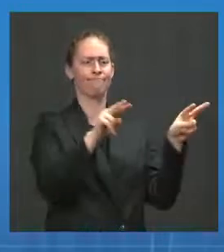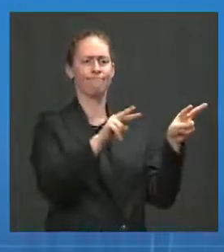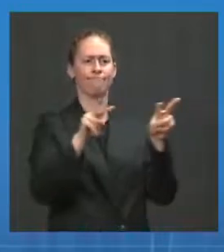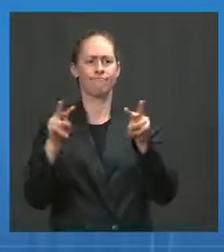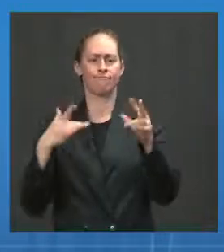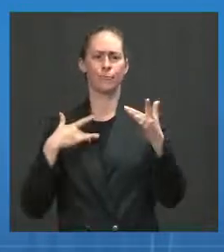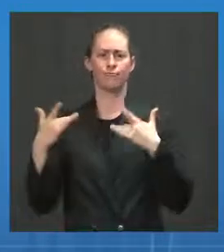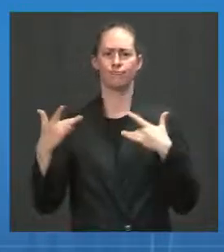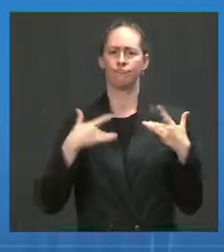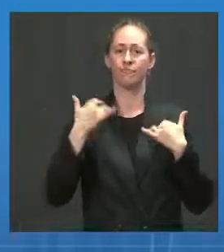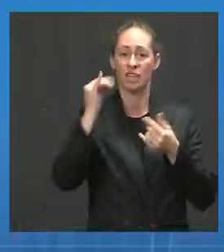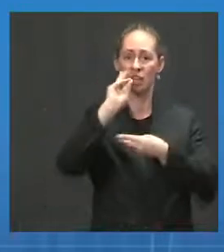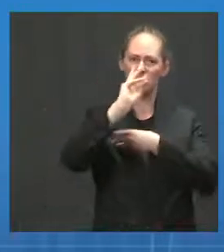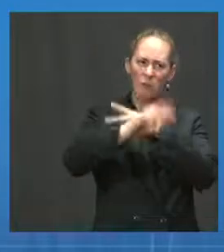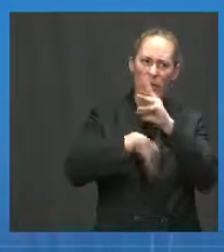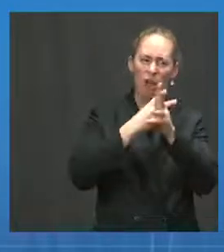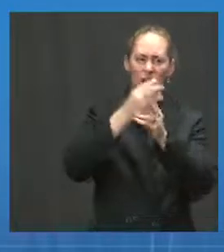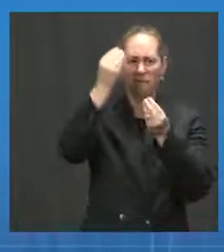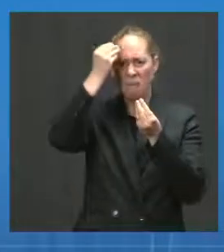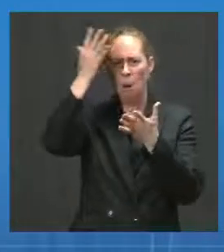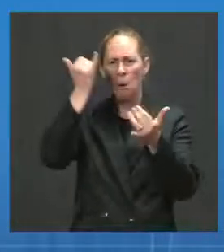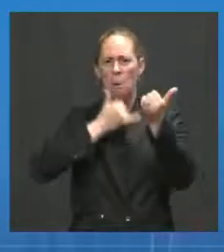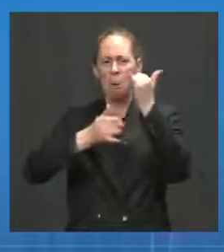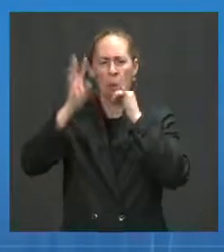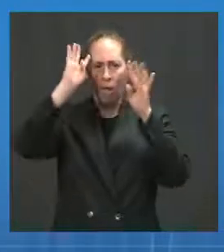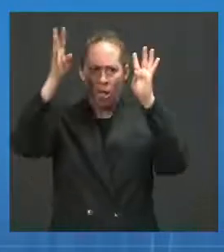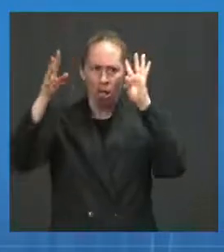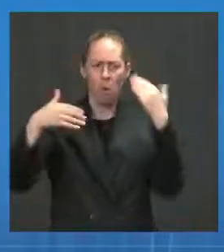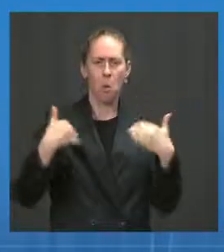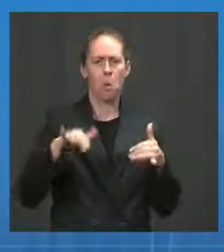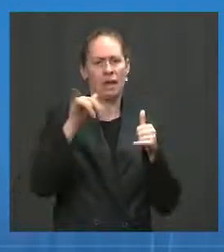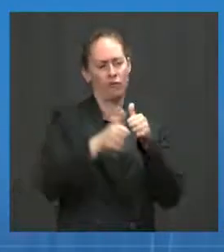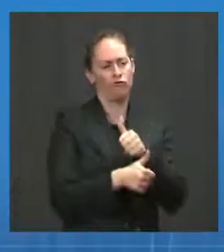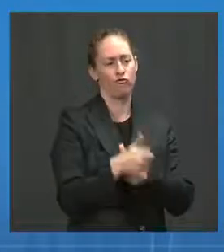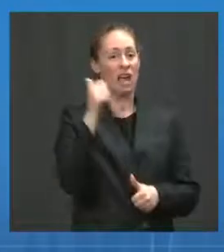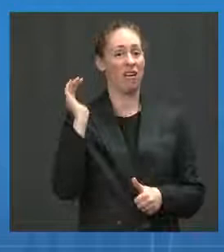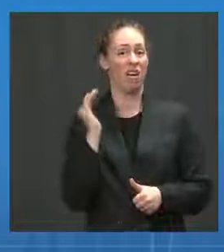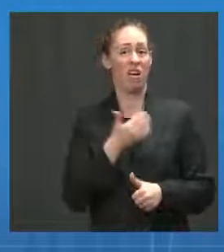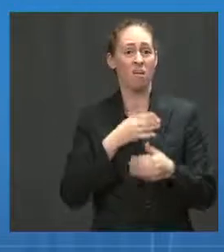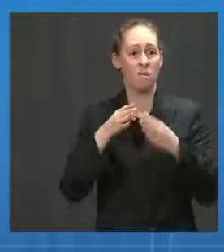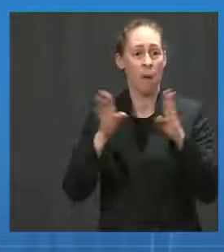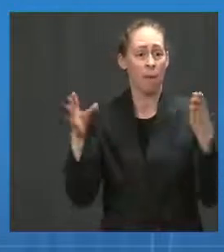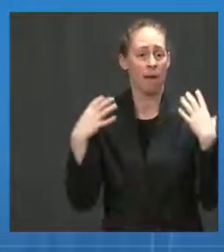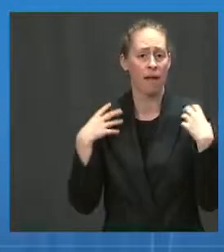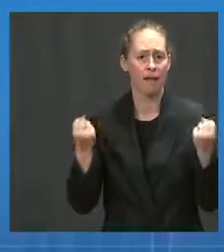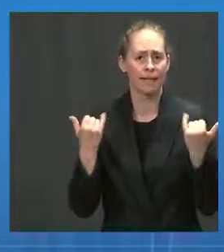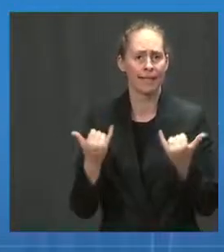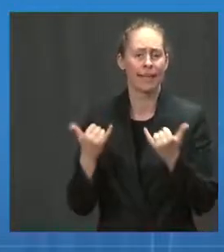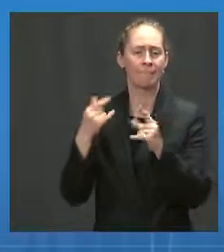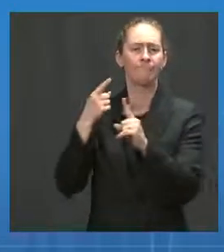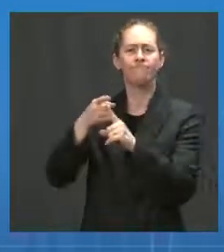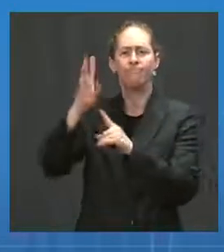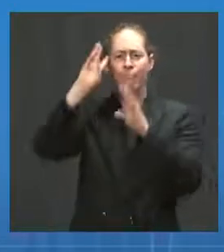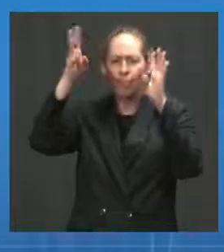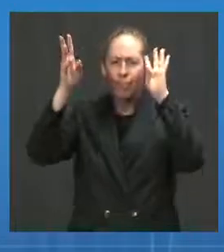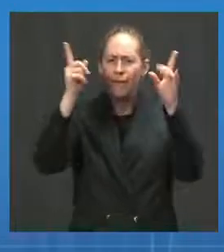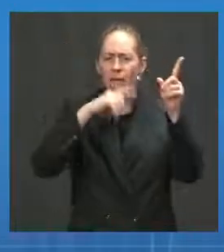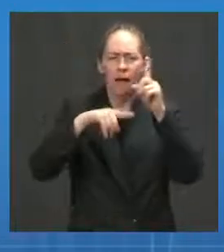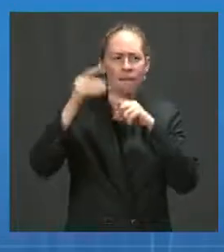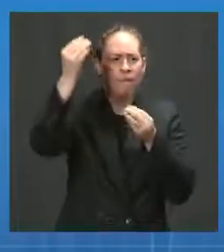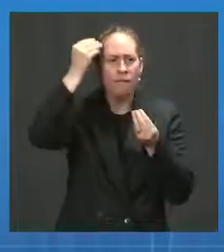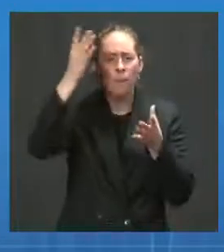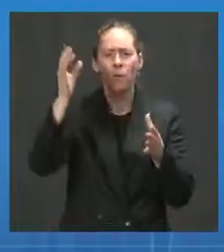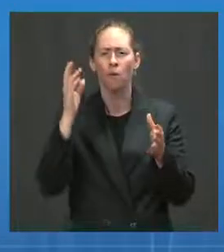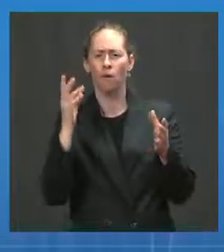and insidious threat to our nation's health. Health misinformation is false, inaccurate, or misleading information about